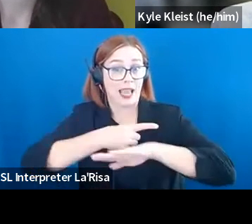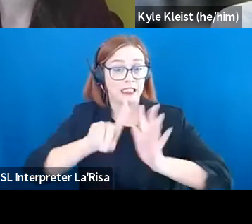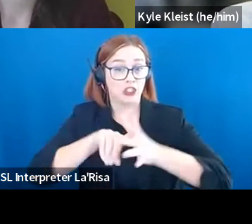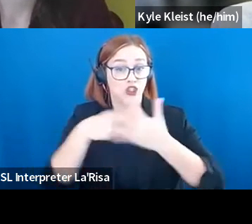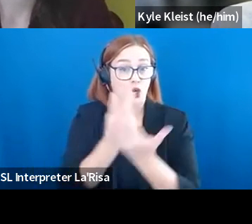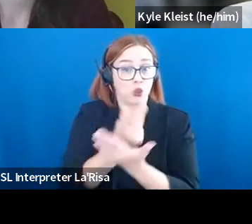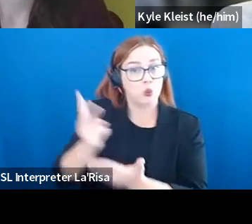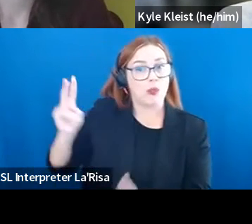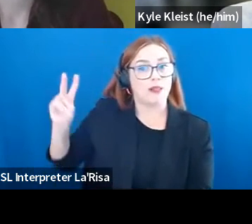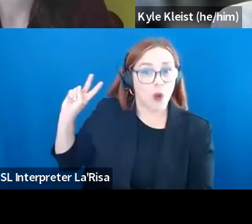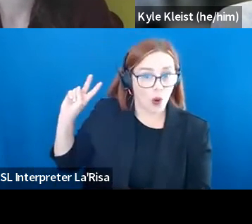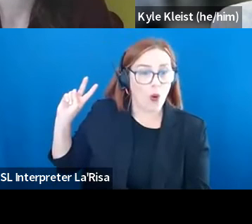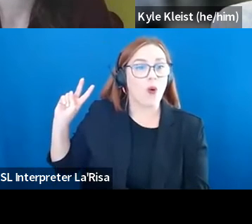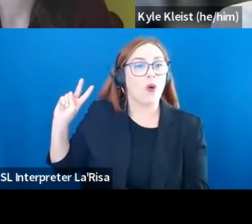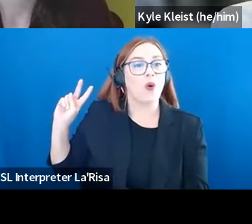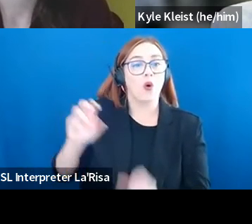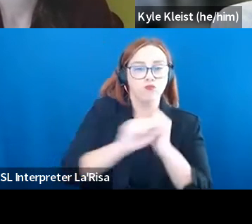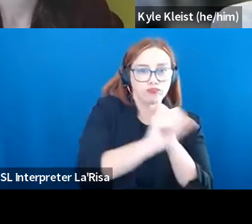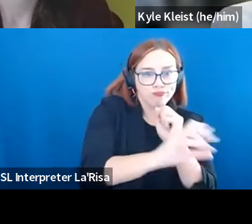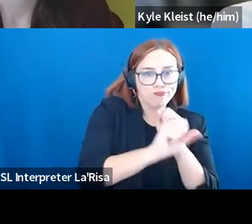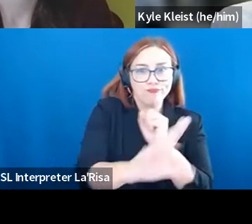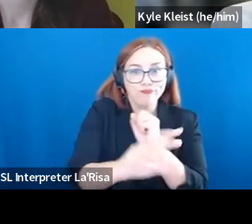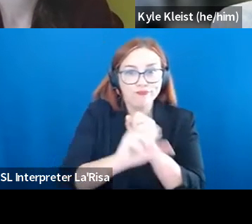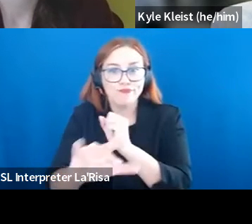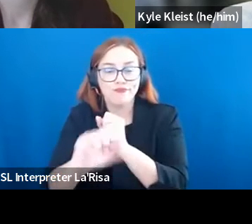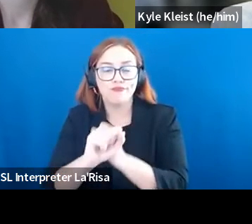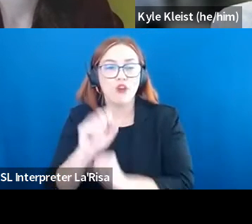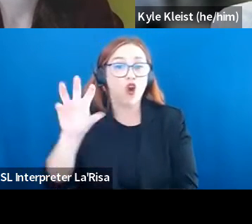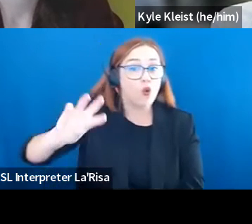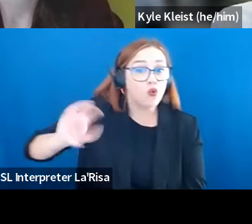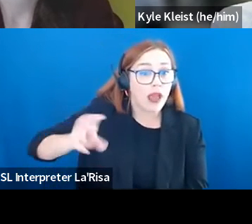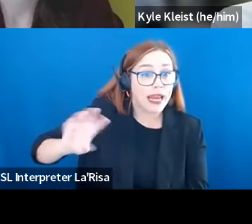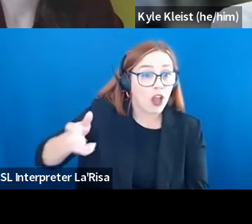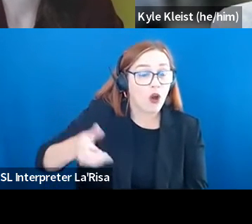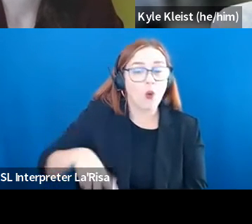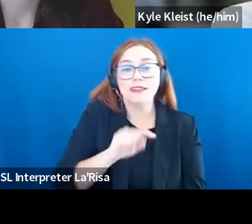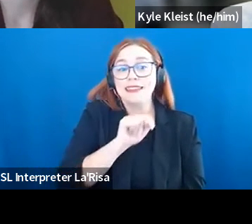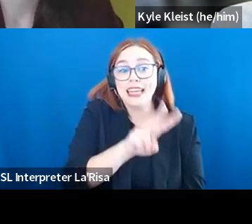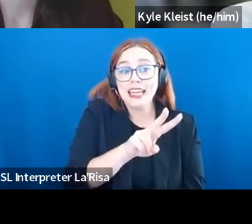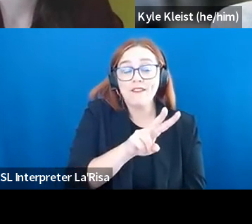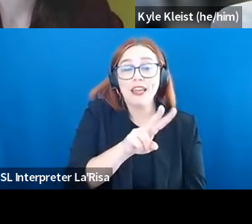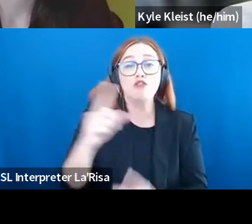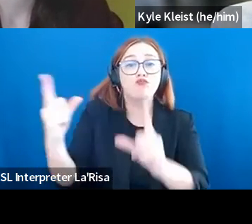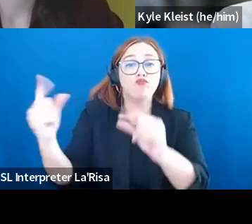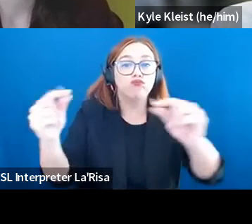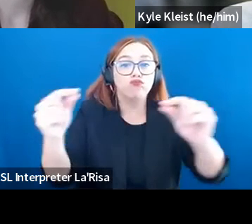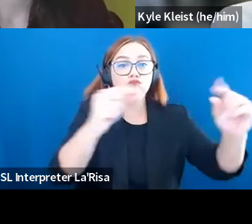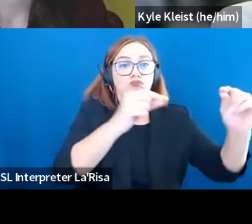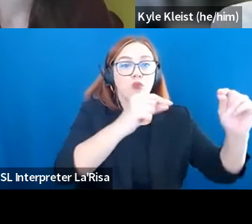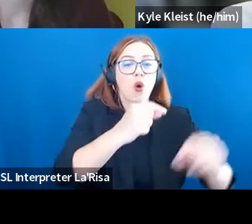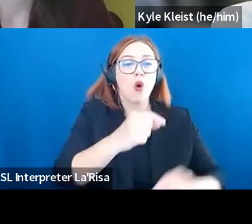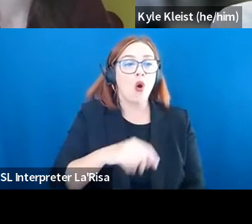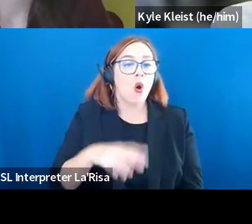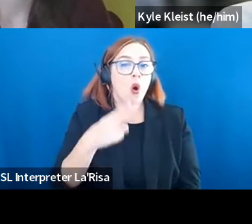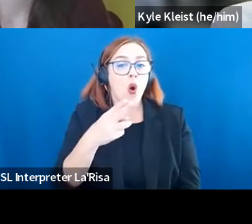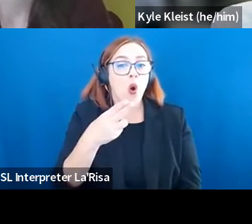partner agencies, radio, TV, word of mouth. The homecoming parades were part of this, giving it off a